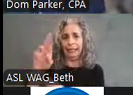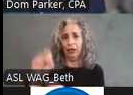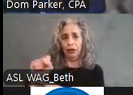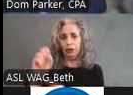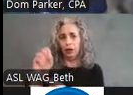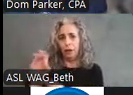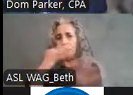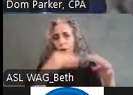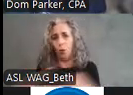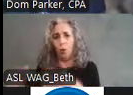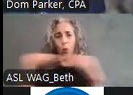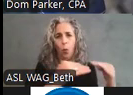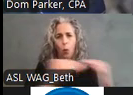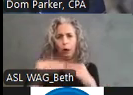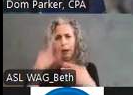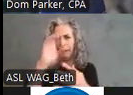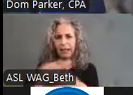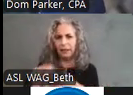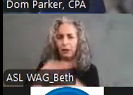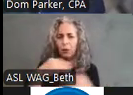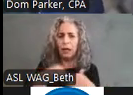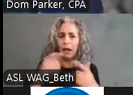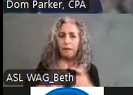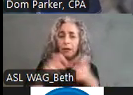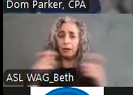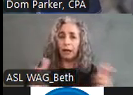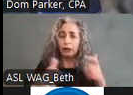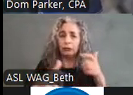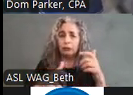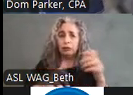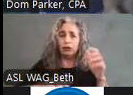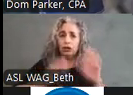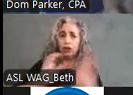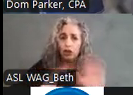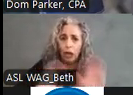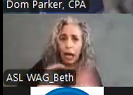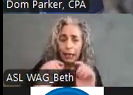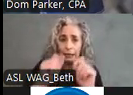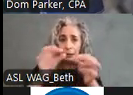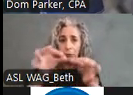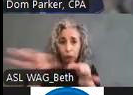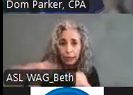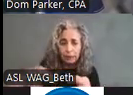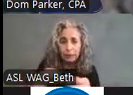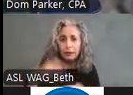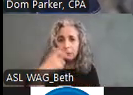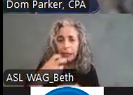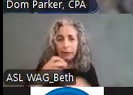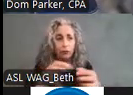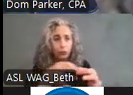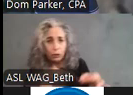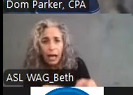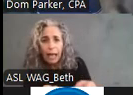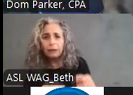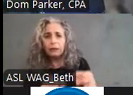couple of different options on there. We have large text chat, we have high contrast UI, we have speech to text, which is in brackets, it says